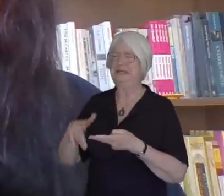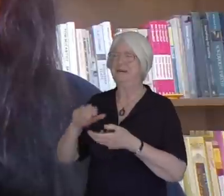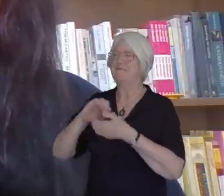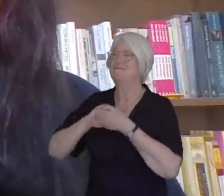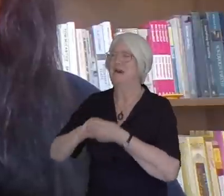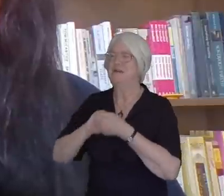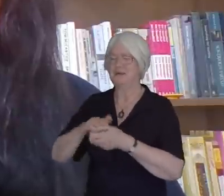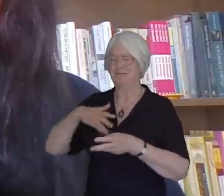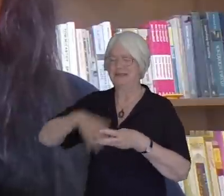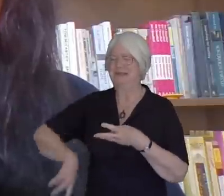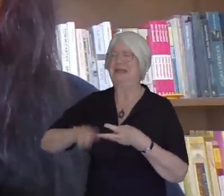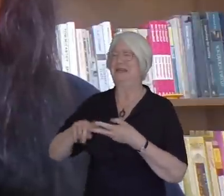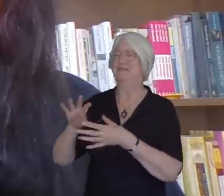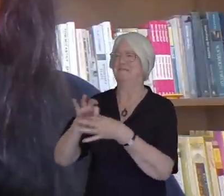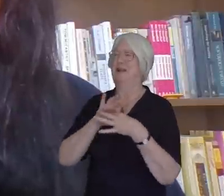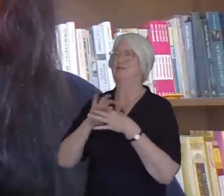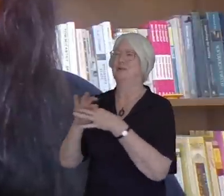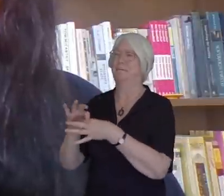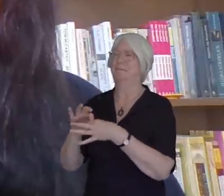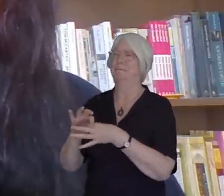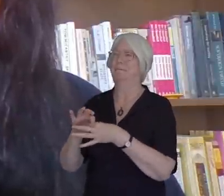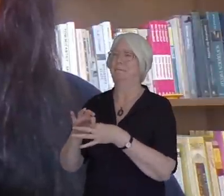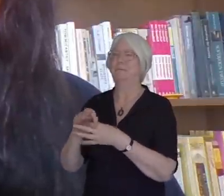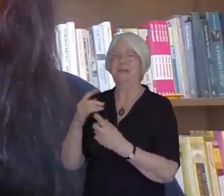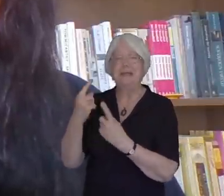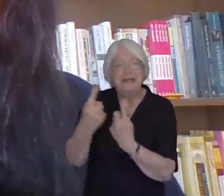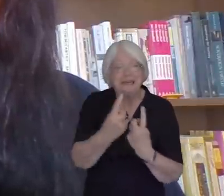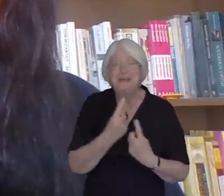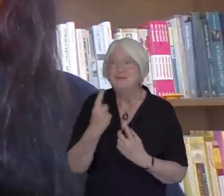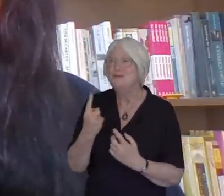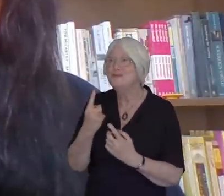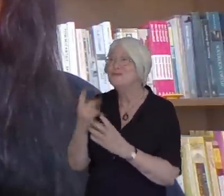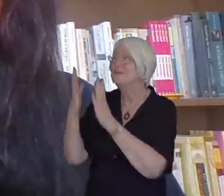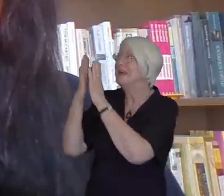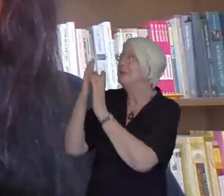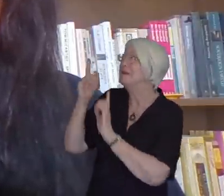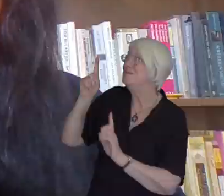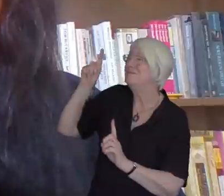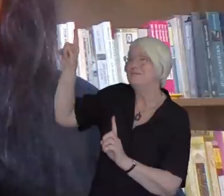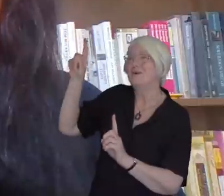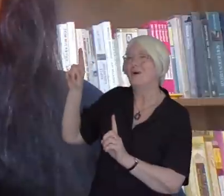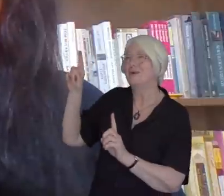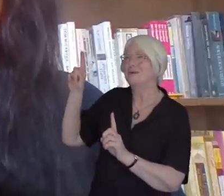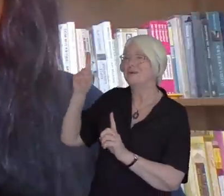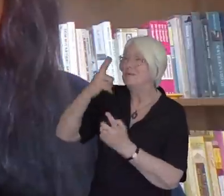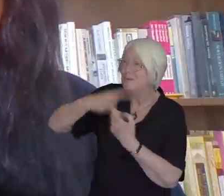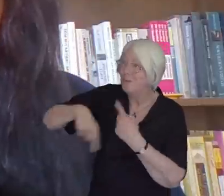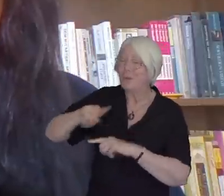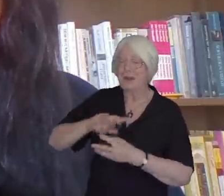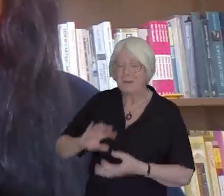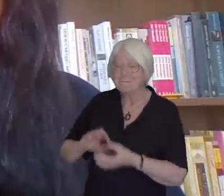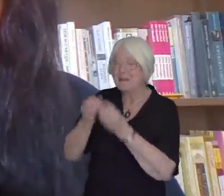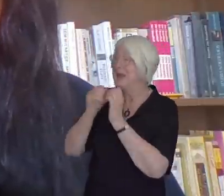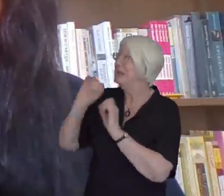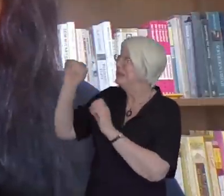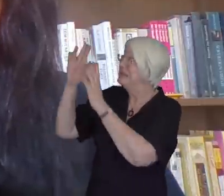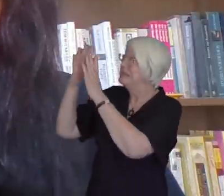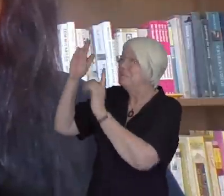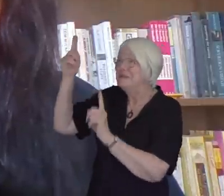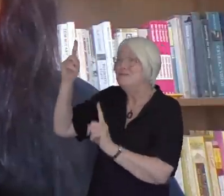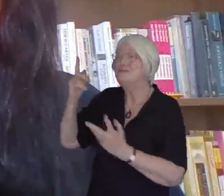Each of us is part of the human family, each of us made in the image of God. We walk this road